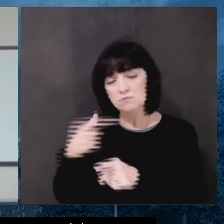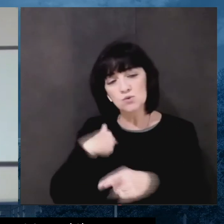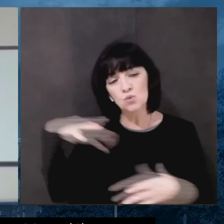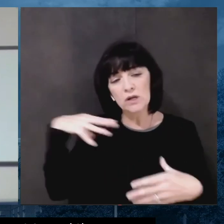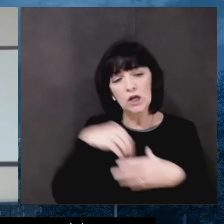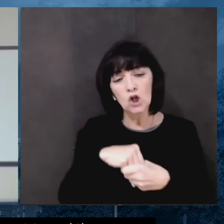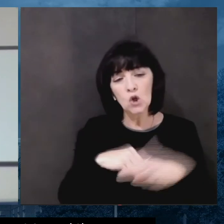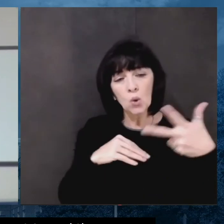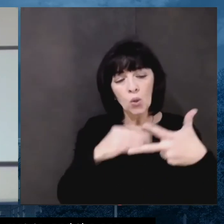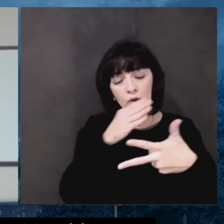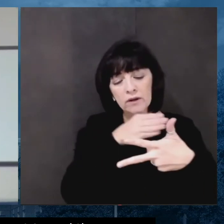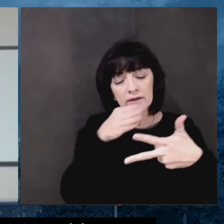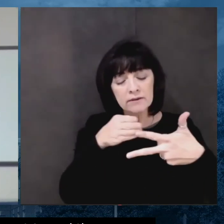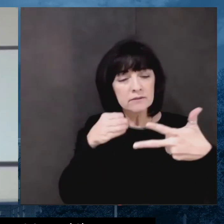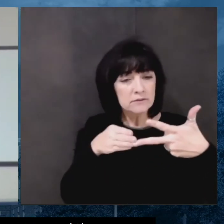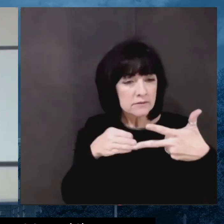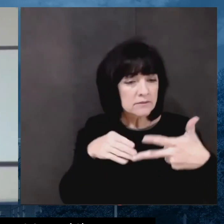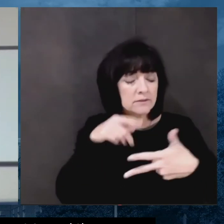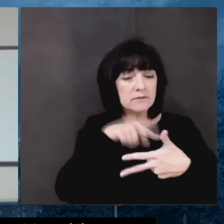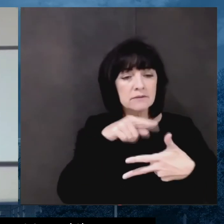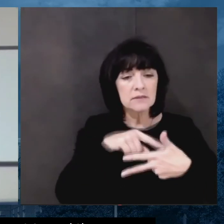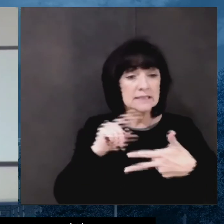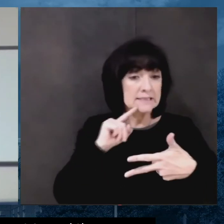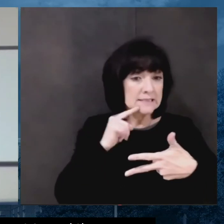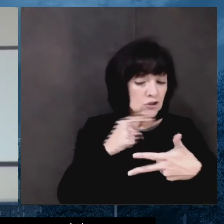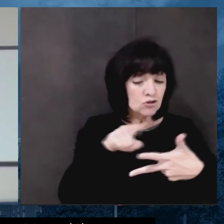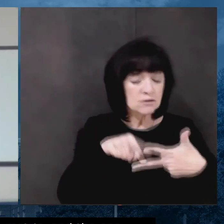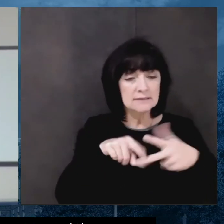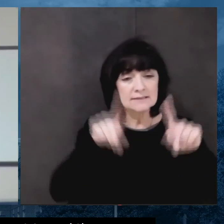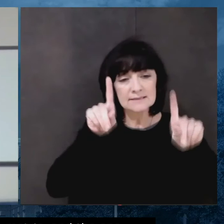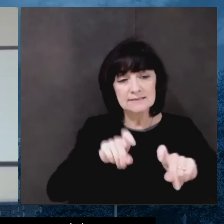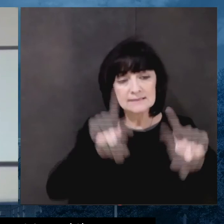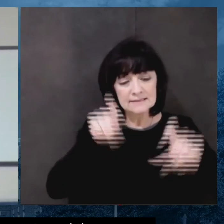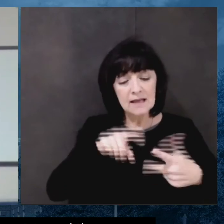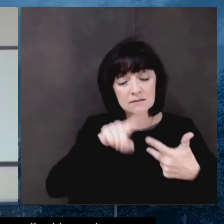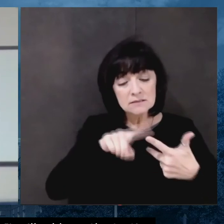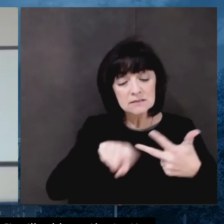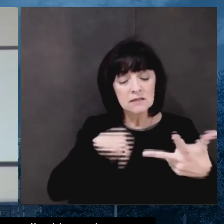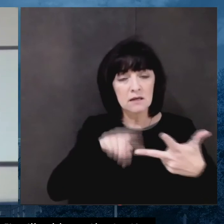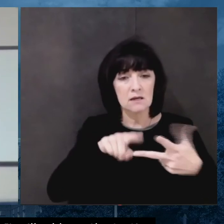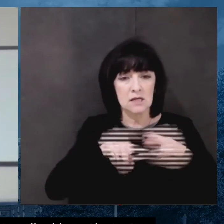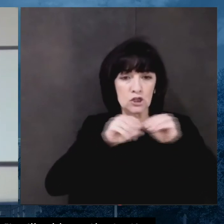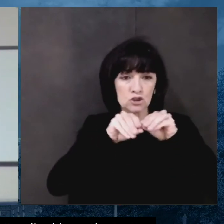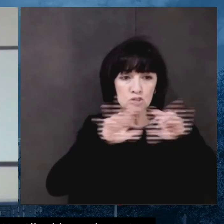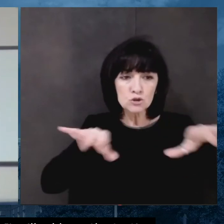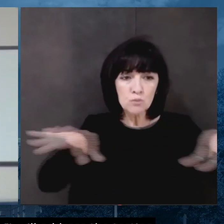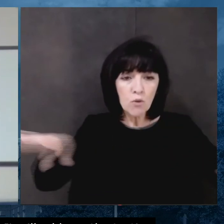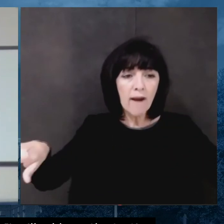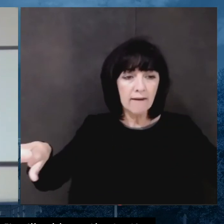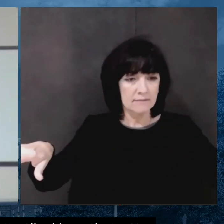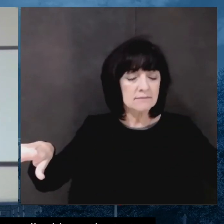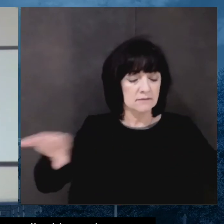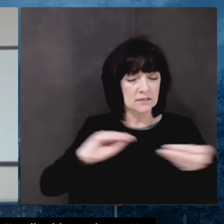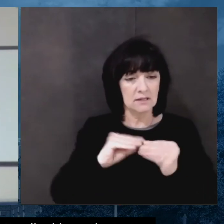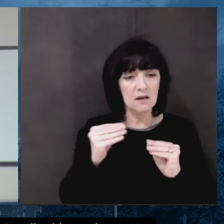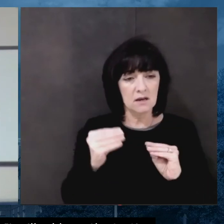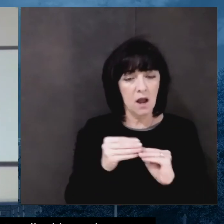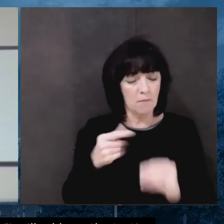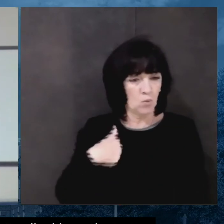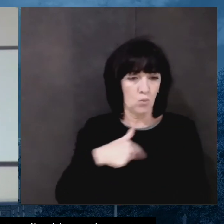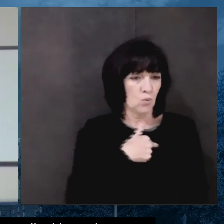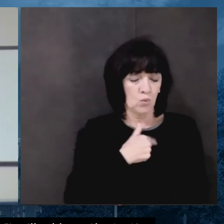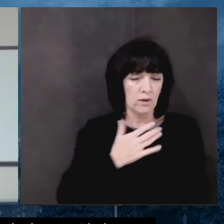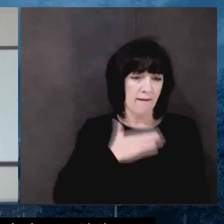address the acuity, they'll address our testing capacity, and address spread or number of cases. So, we are happy with these 3 metrics.